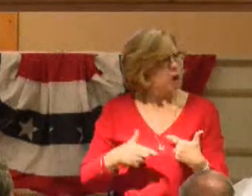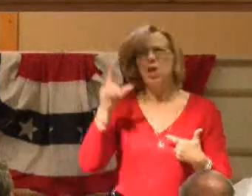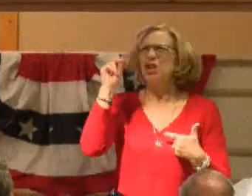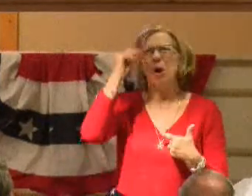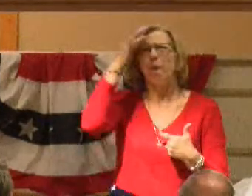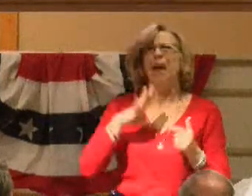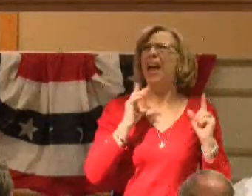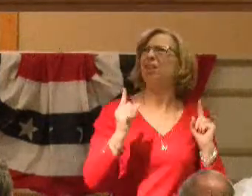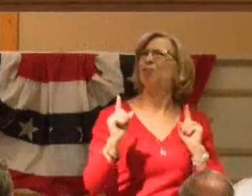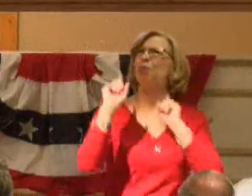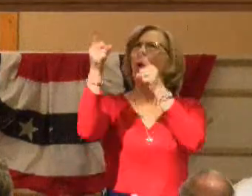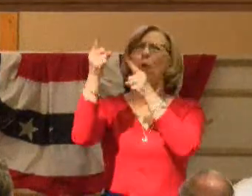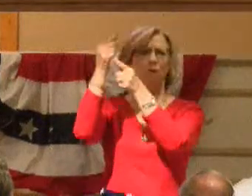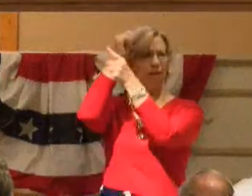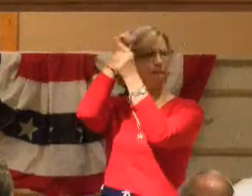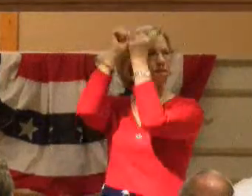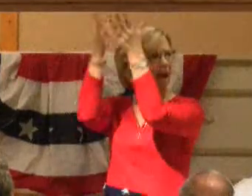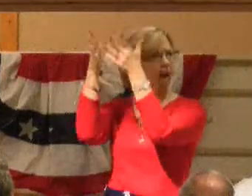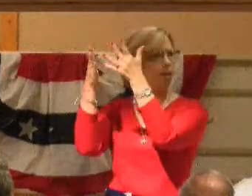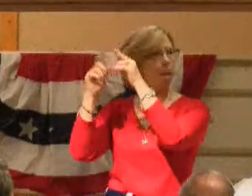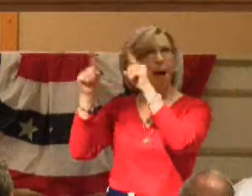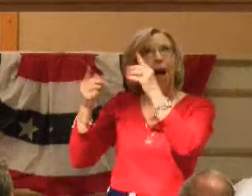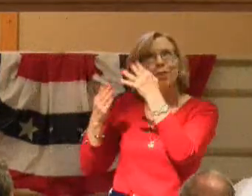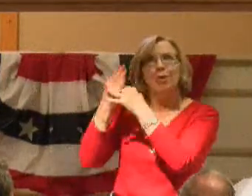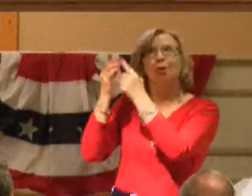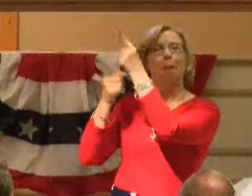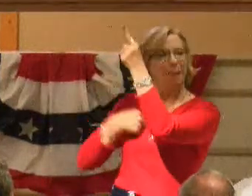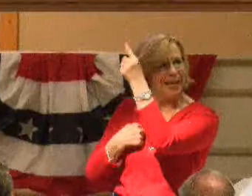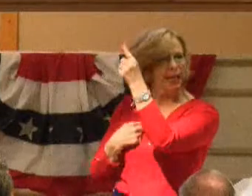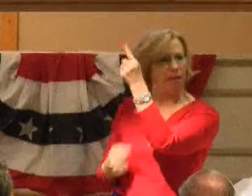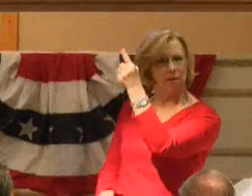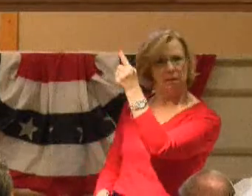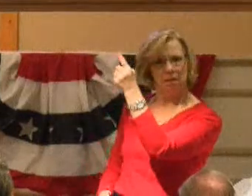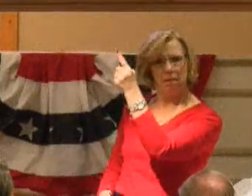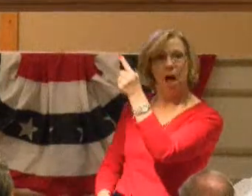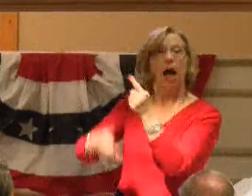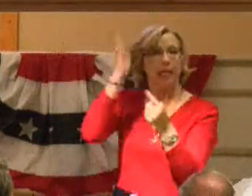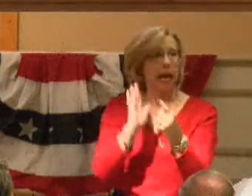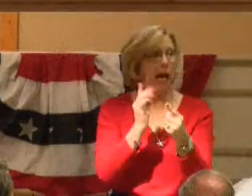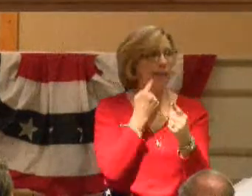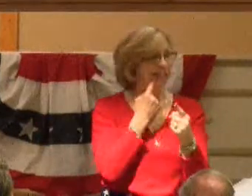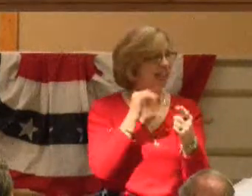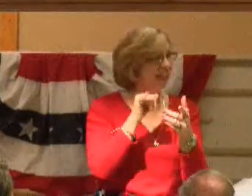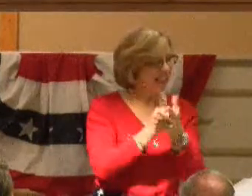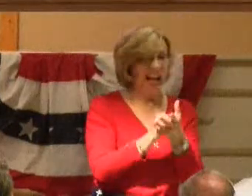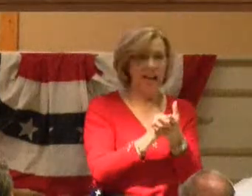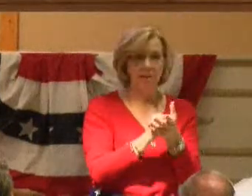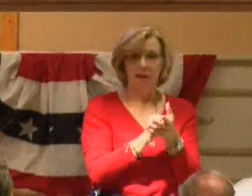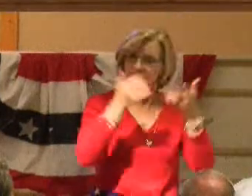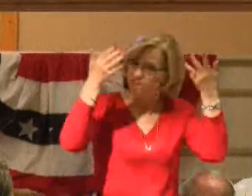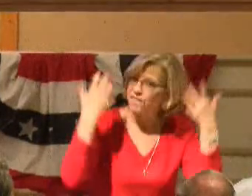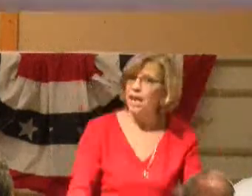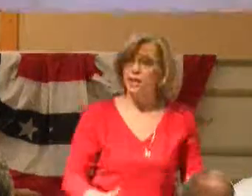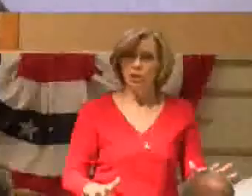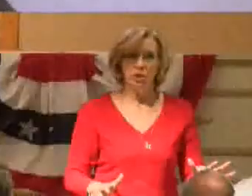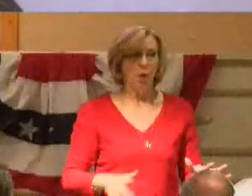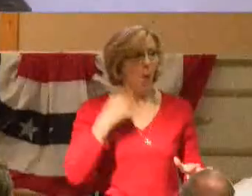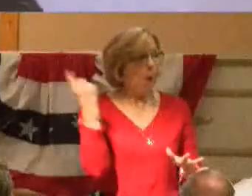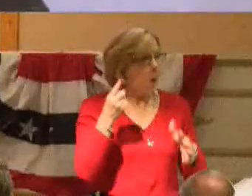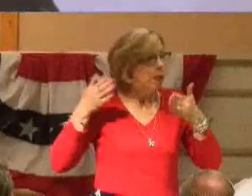Father but by me. My friend, God said it, and that settled it. It is the only